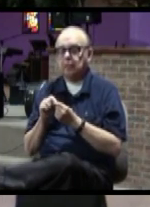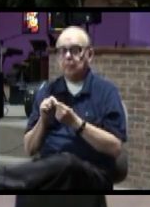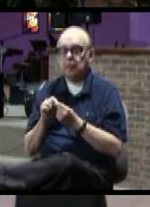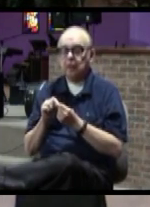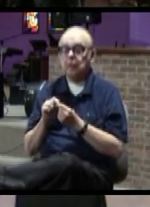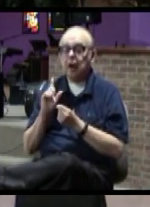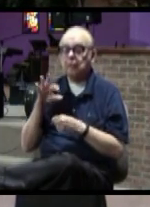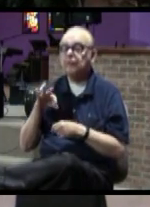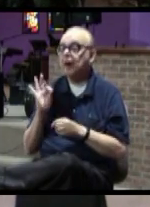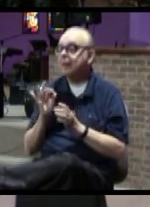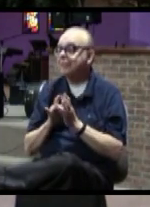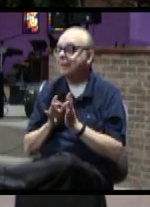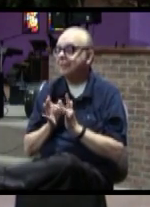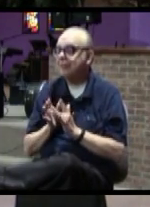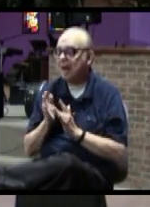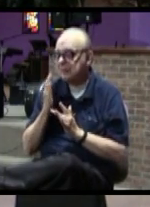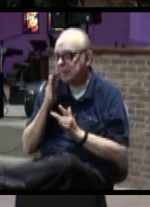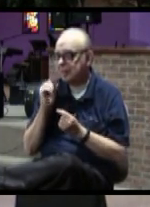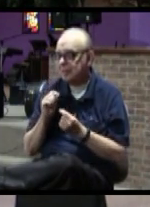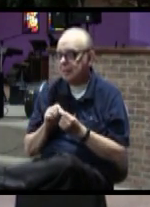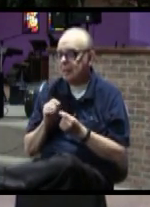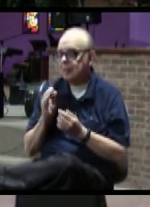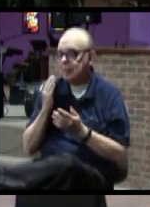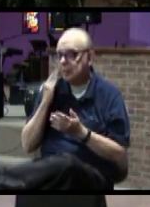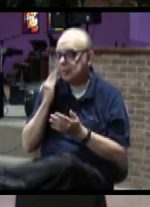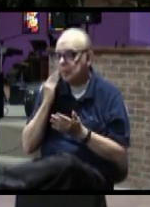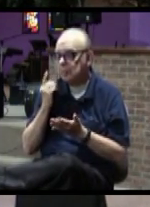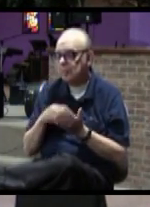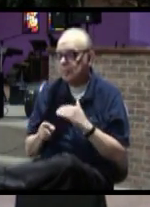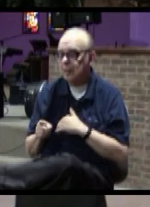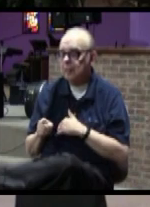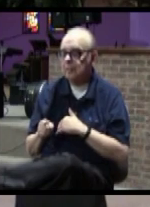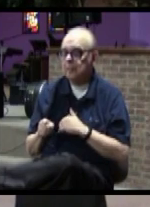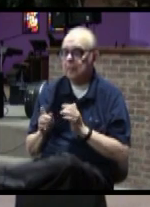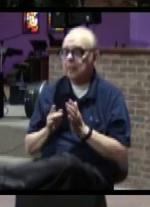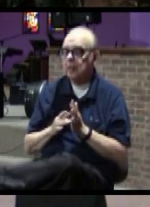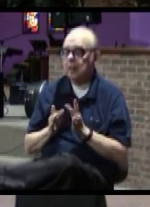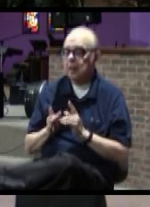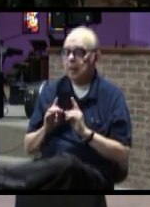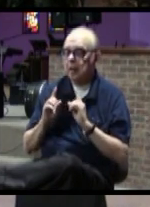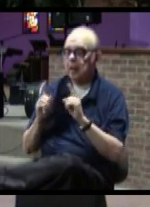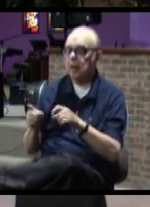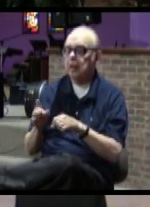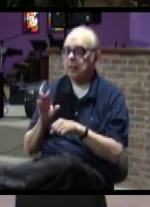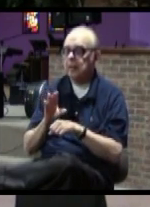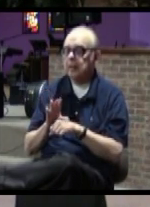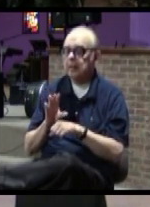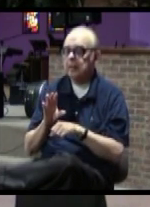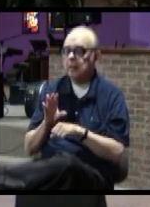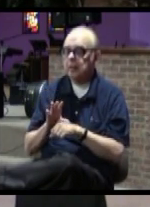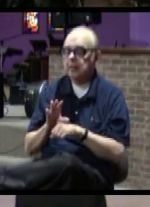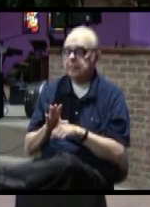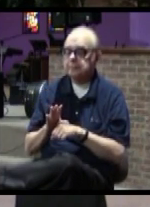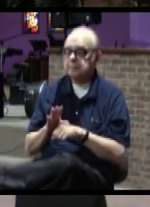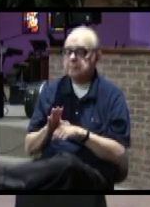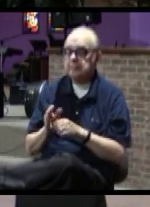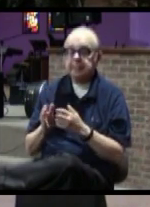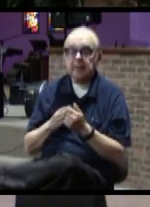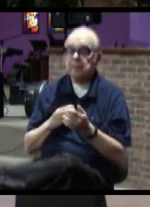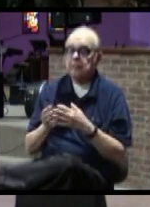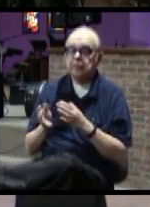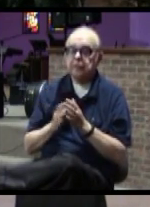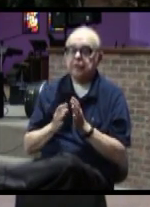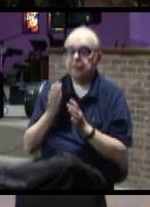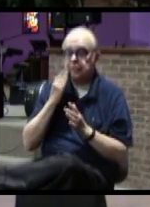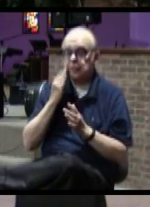I could tell you exactly where I was going to find Jesus. And you know what? He was going to church even though he knew they